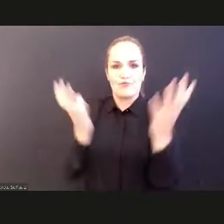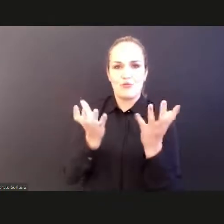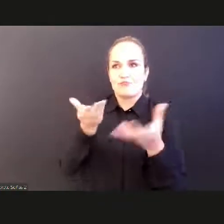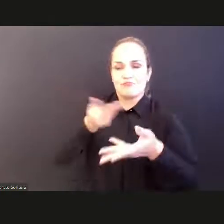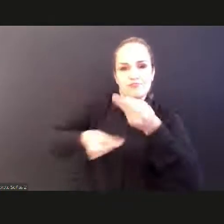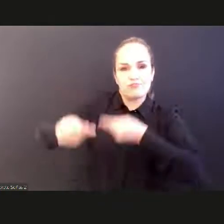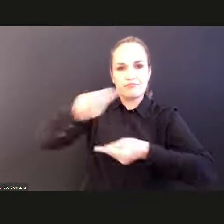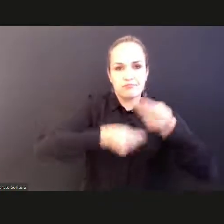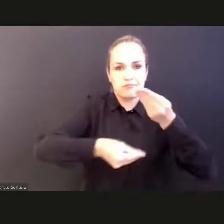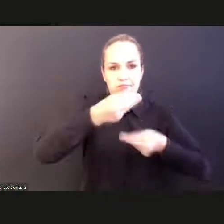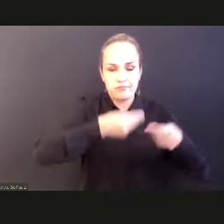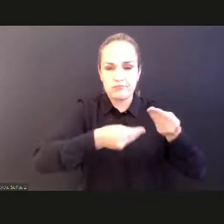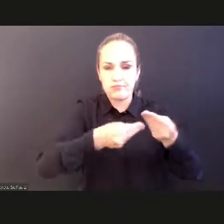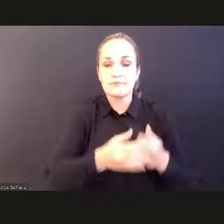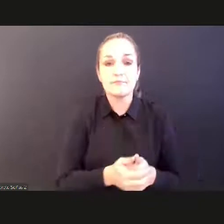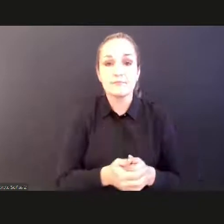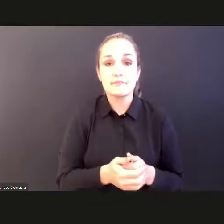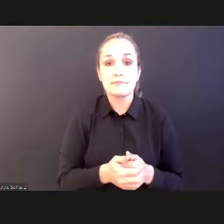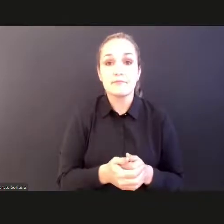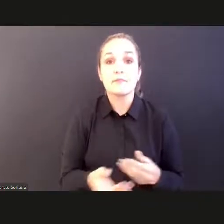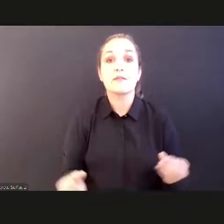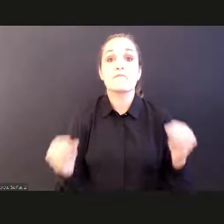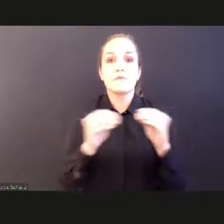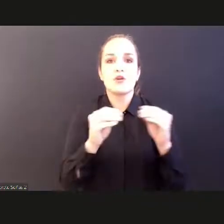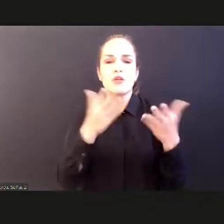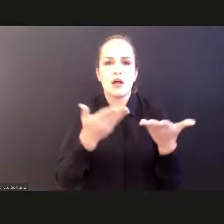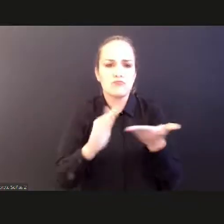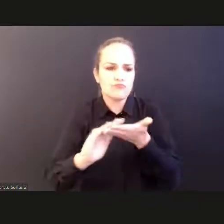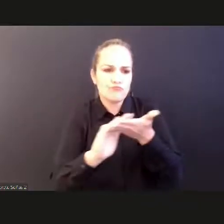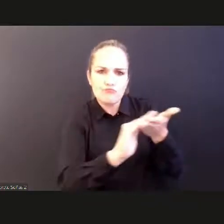the harmonization of national regulation,